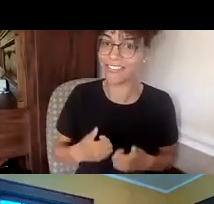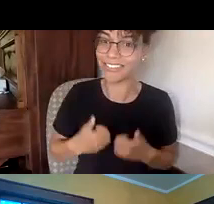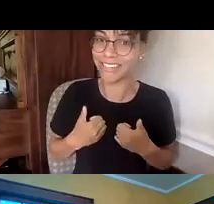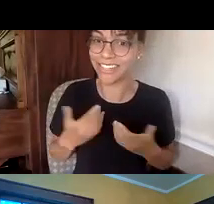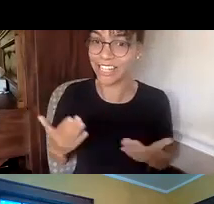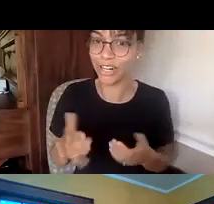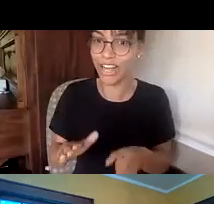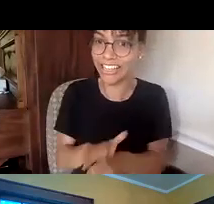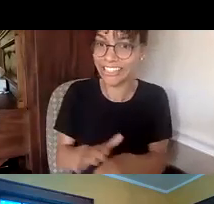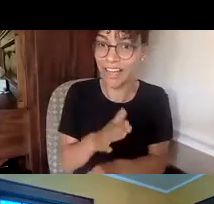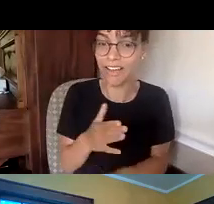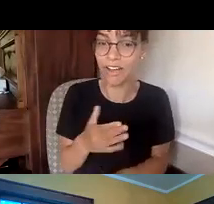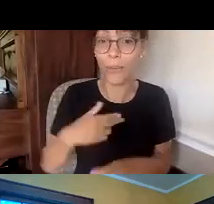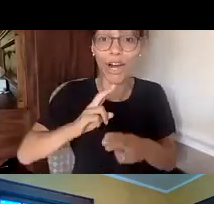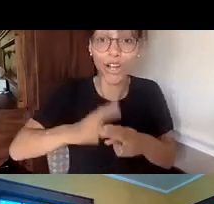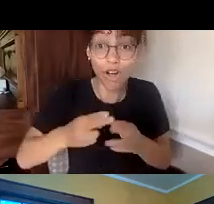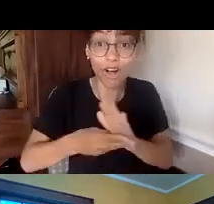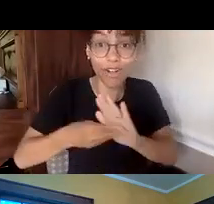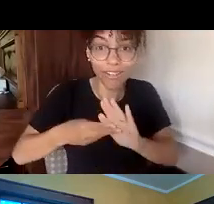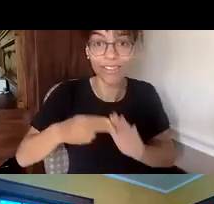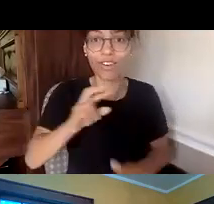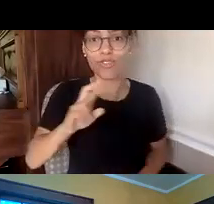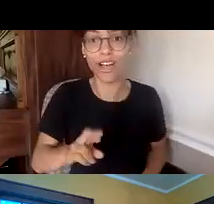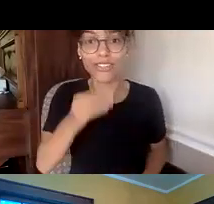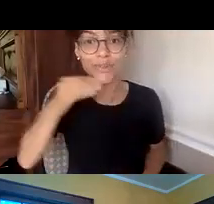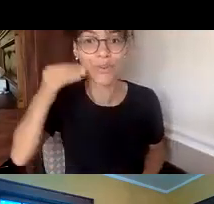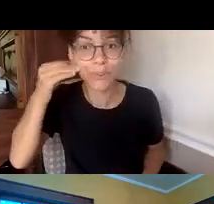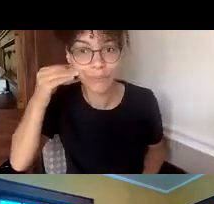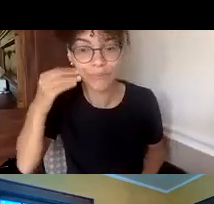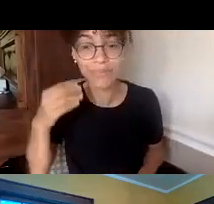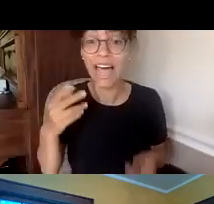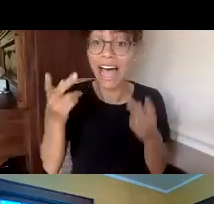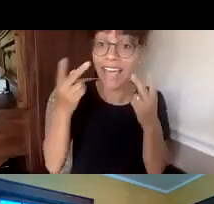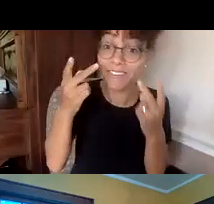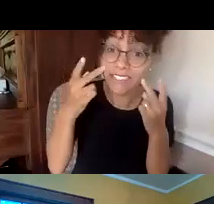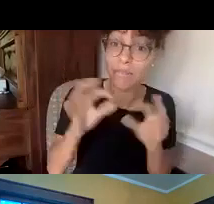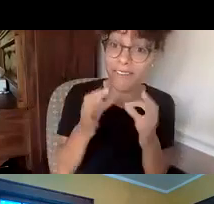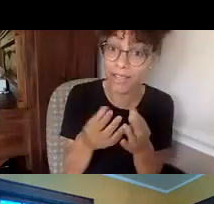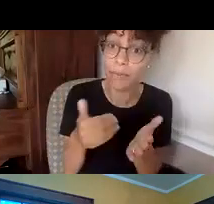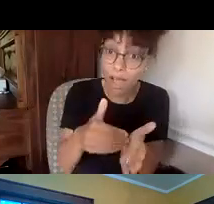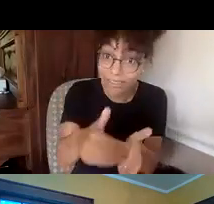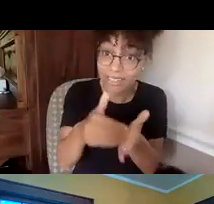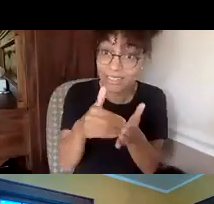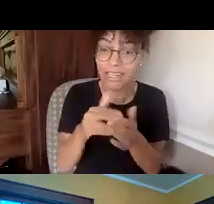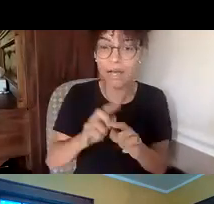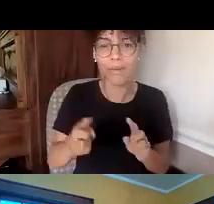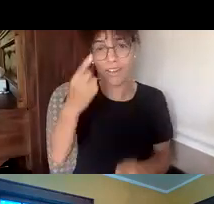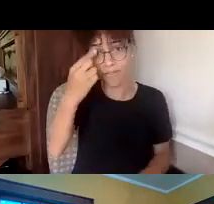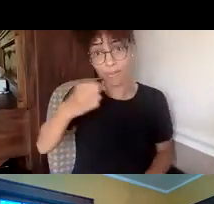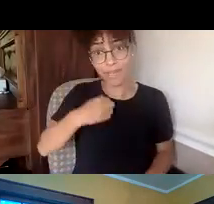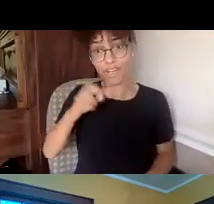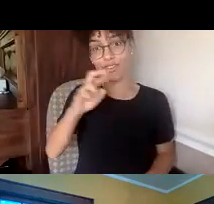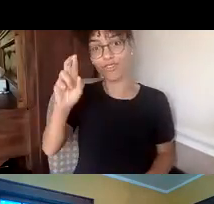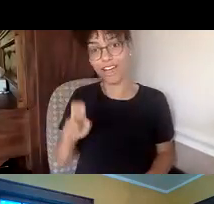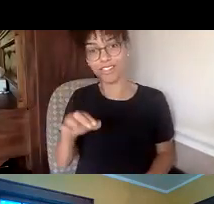enough now where I can call Rochester home. I still go visit my family often in Batavia, but for me, Rochester is